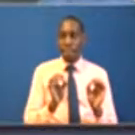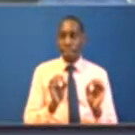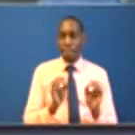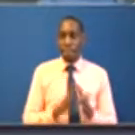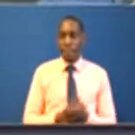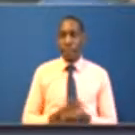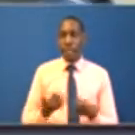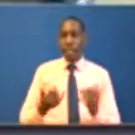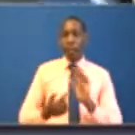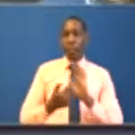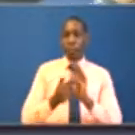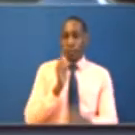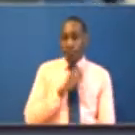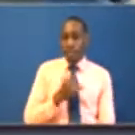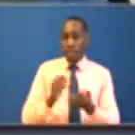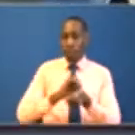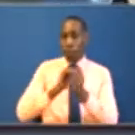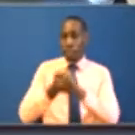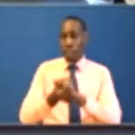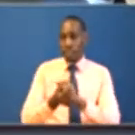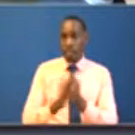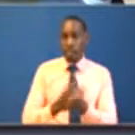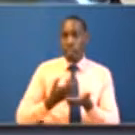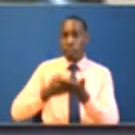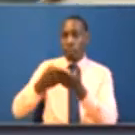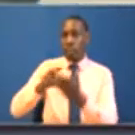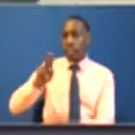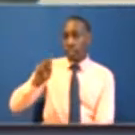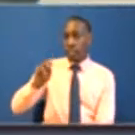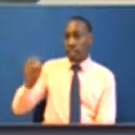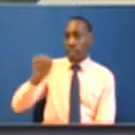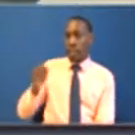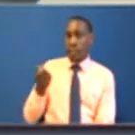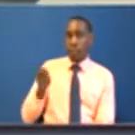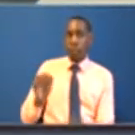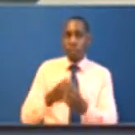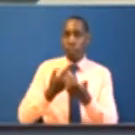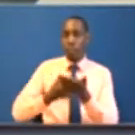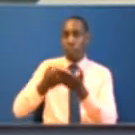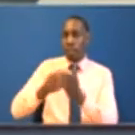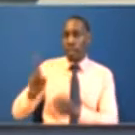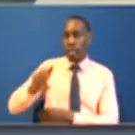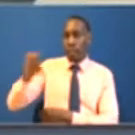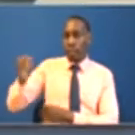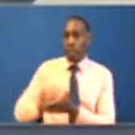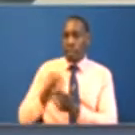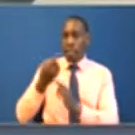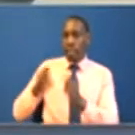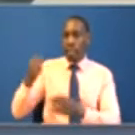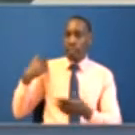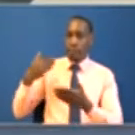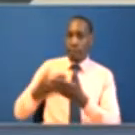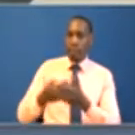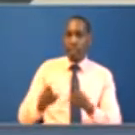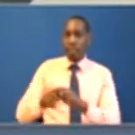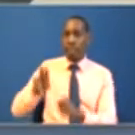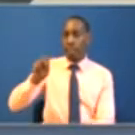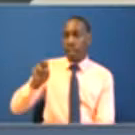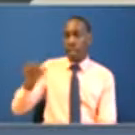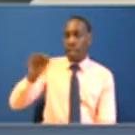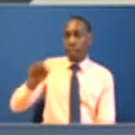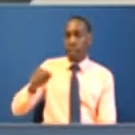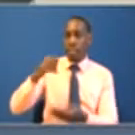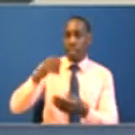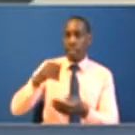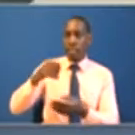i think i will leave it there for now let's switch gears let's talk nms a little bit because you cannot talk about nairobi county for the last five years without referencing nms